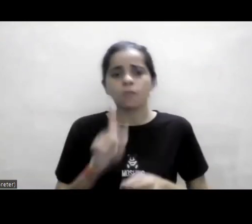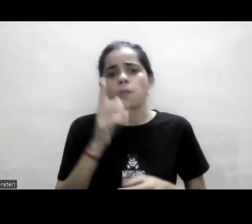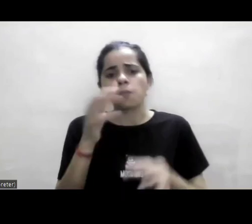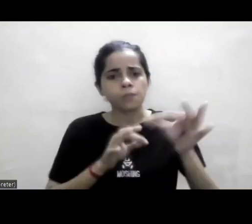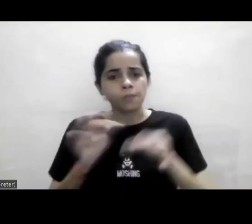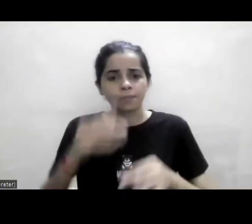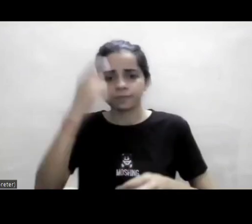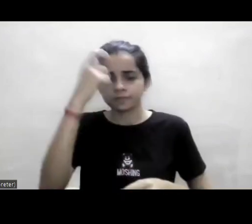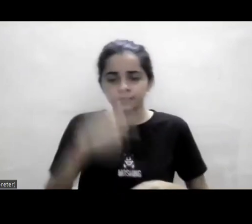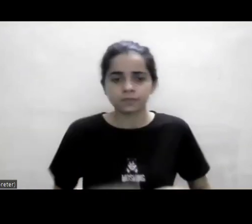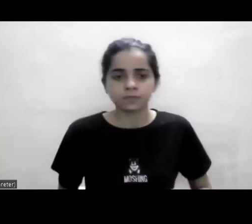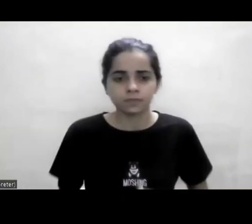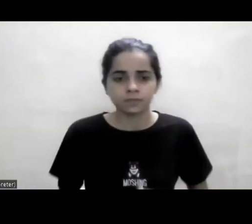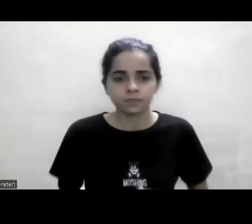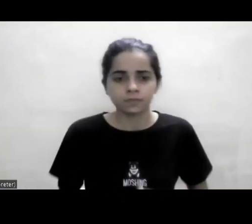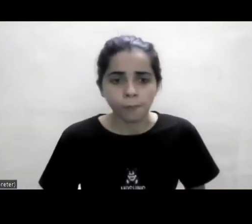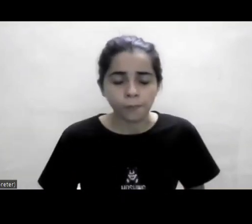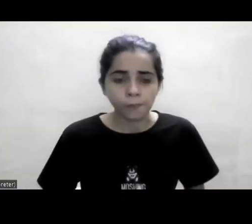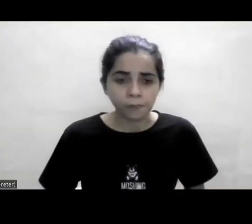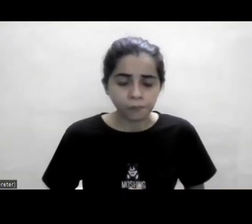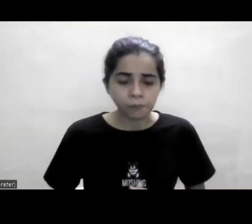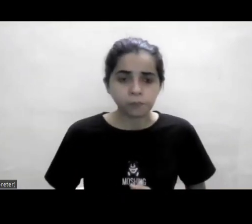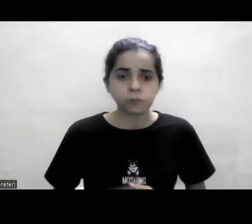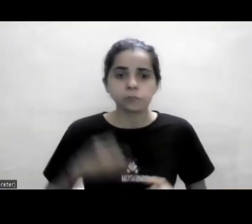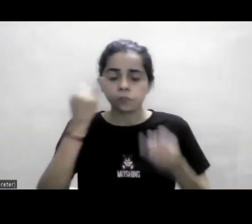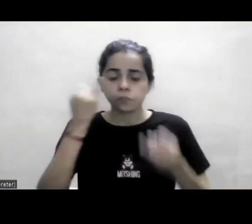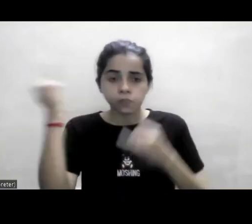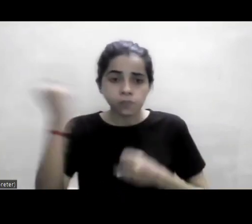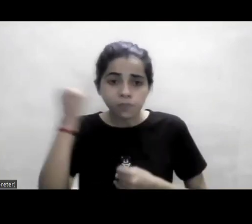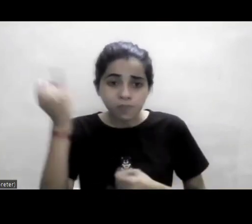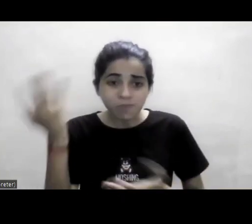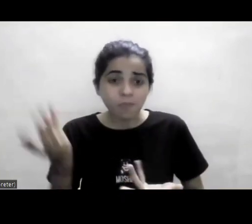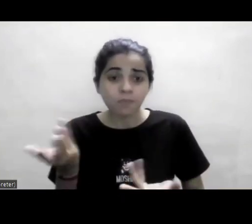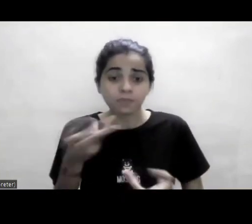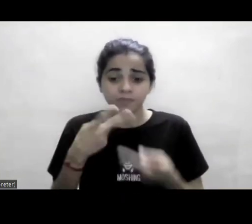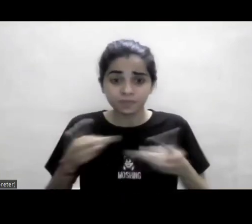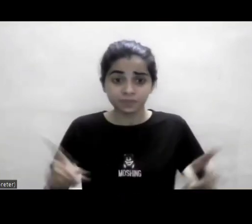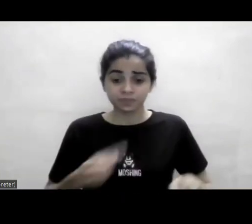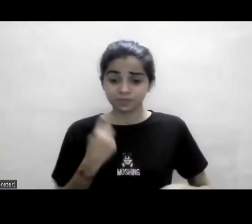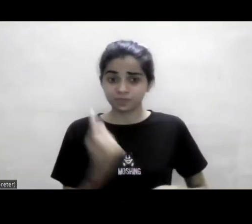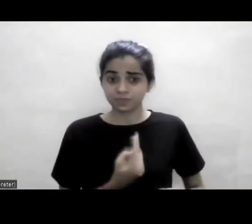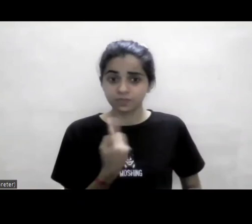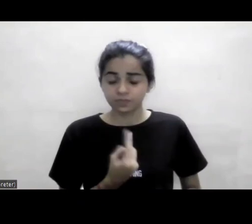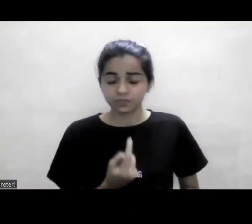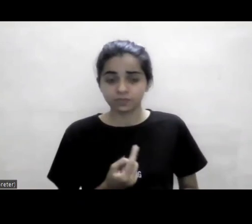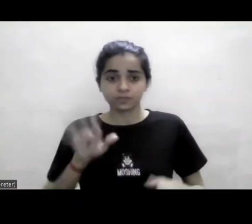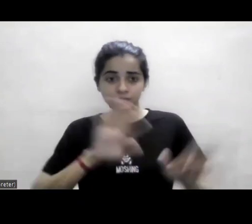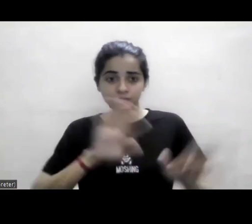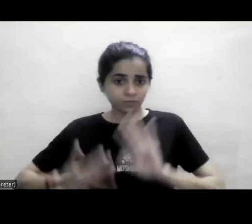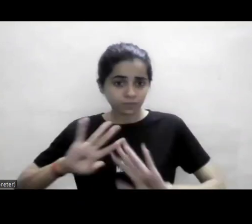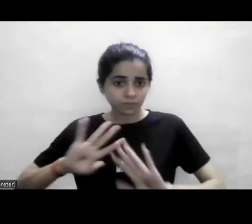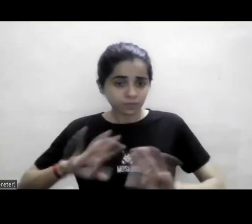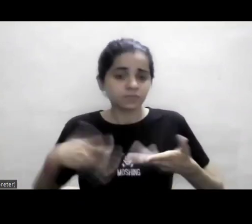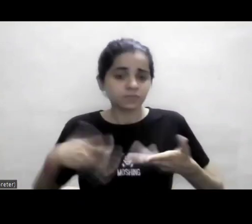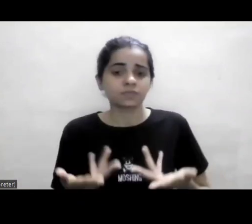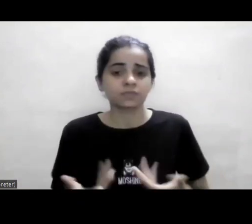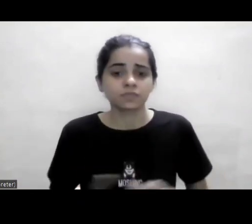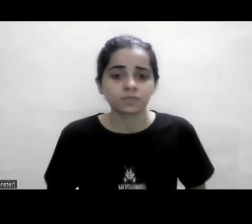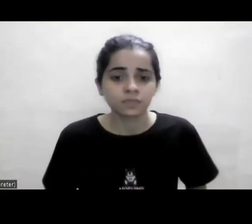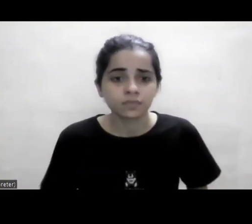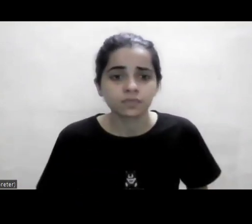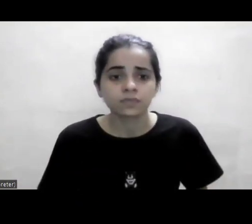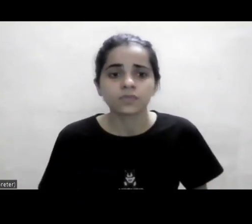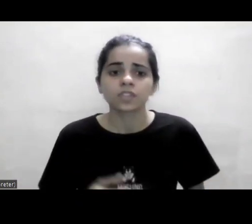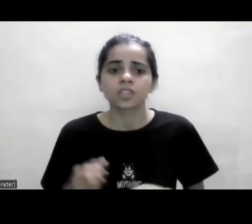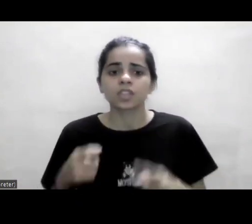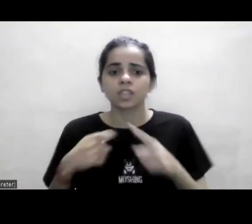how all these different ideas add up to loneliness of a character. I think Karishma, we